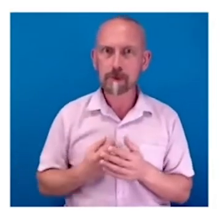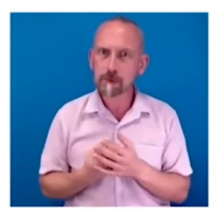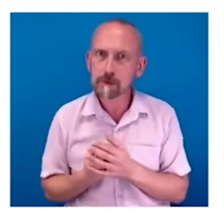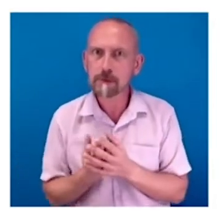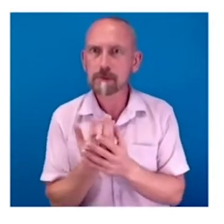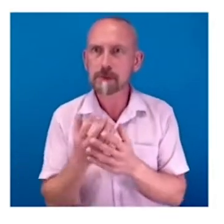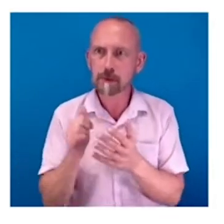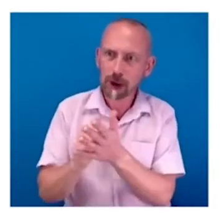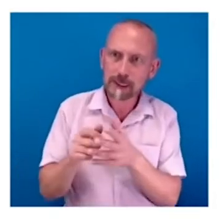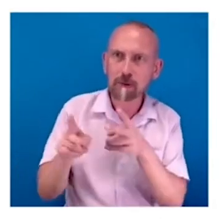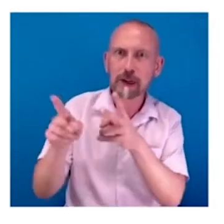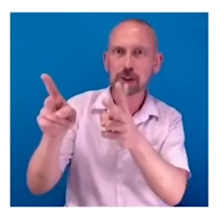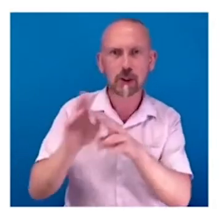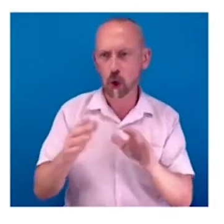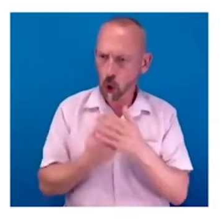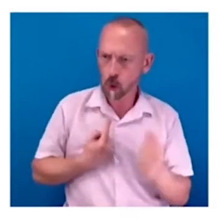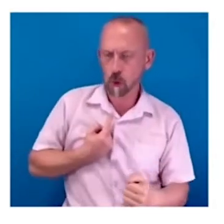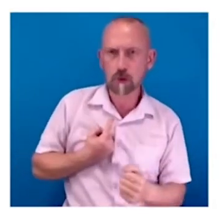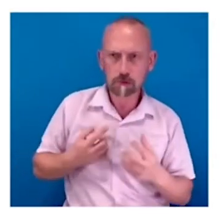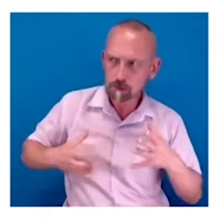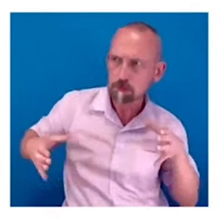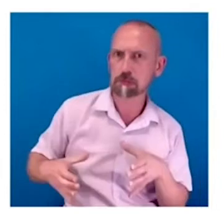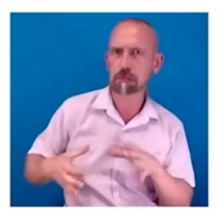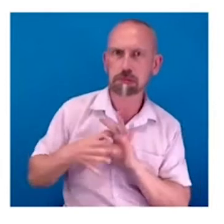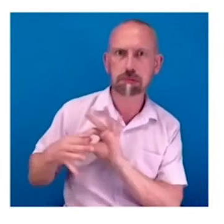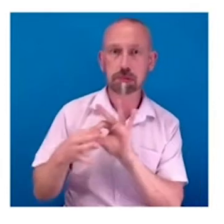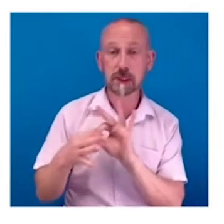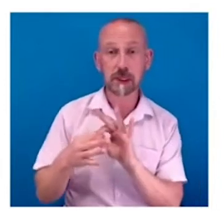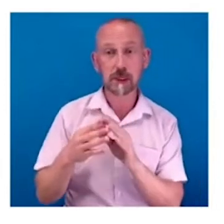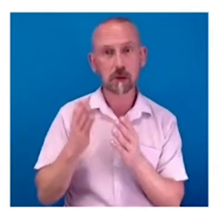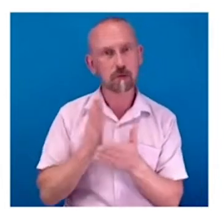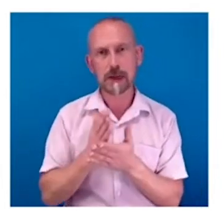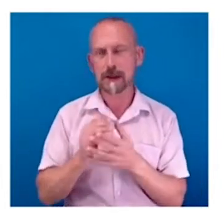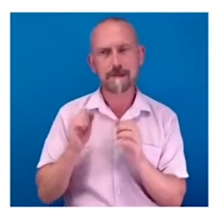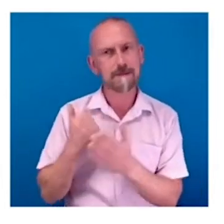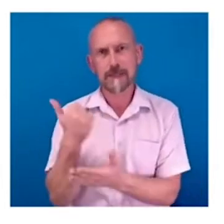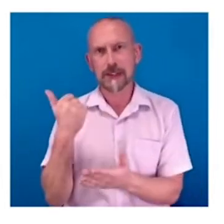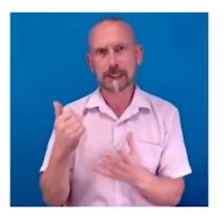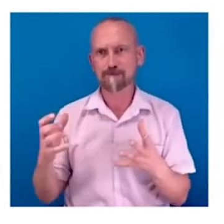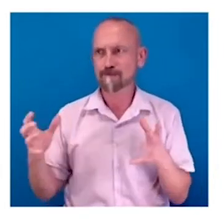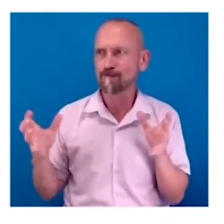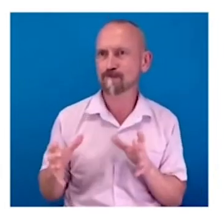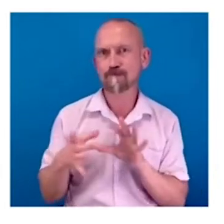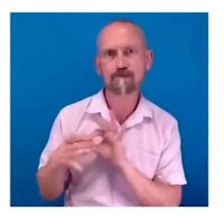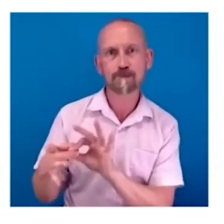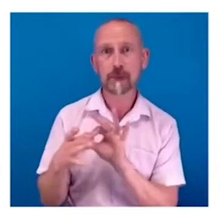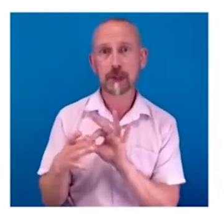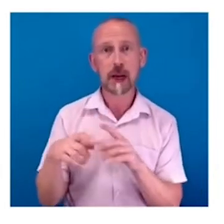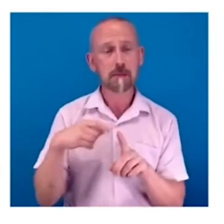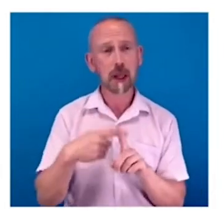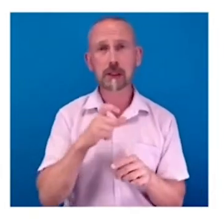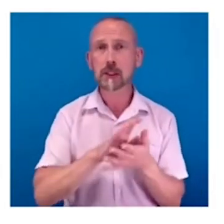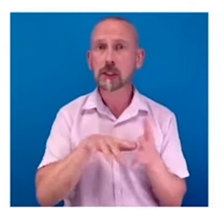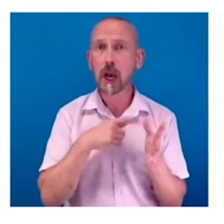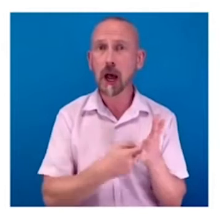that was fantastic, a real spirit of togetherness in there and community, and great to see Charlie offering to help build that network of